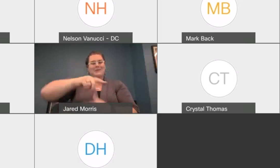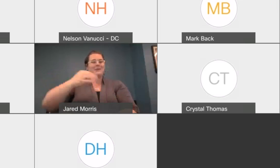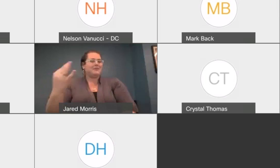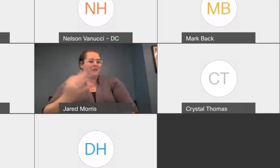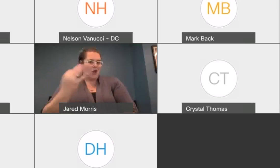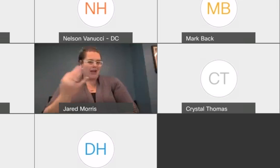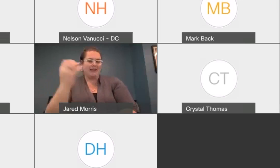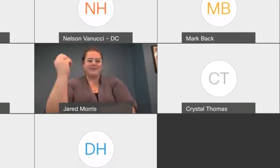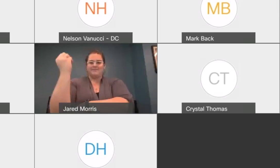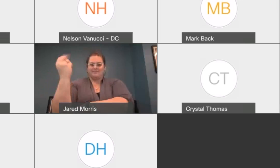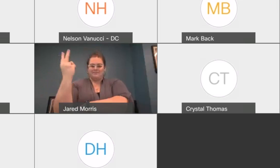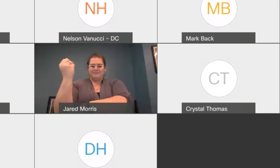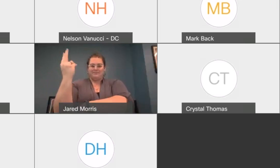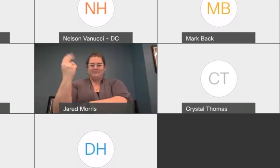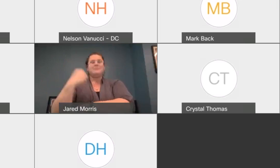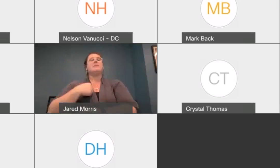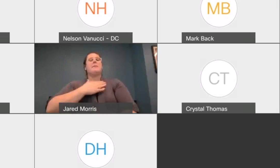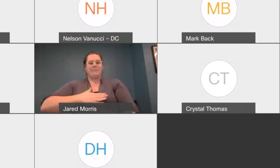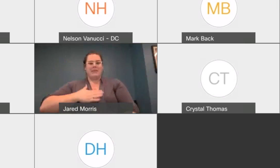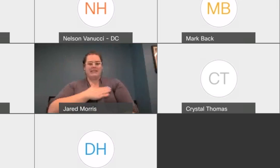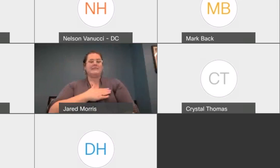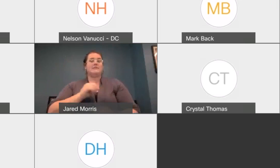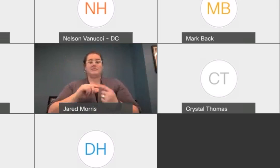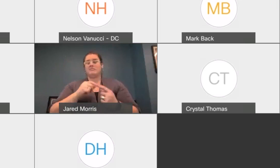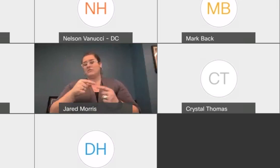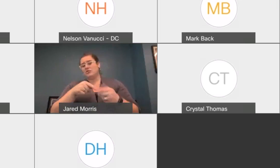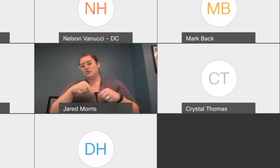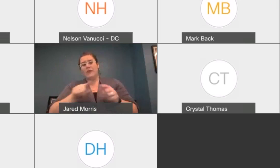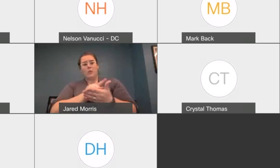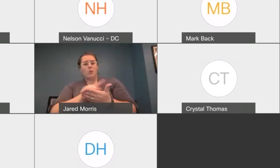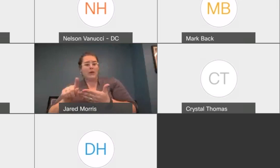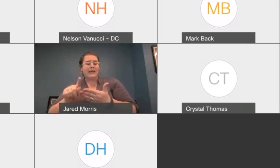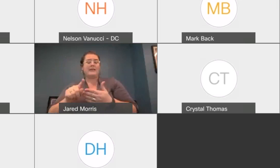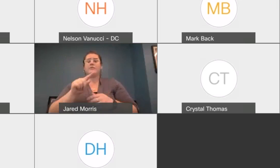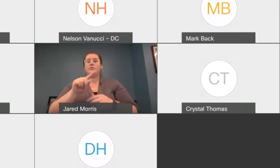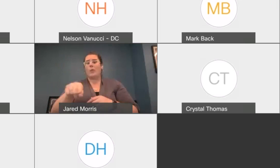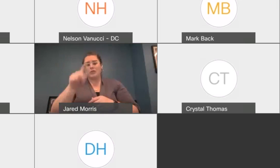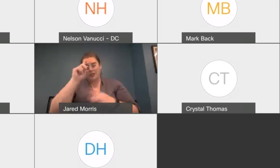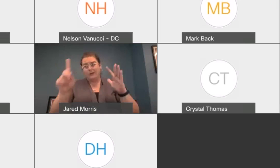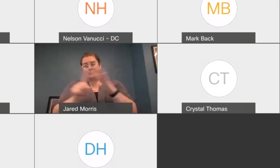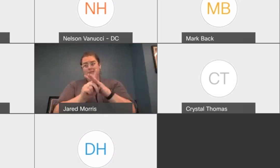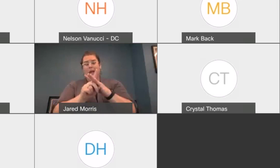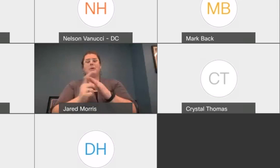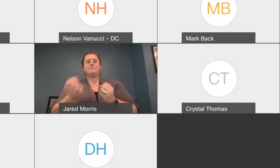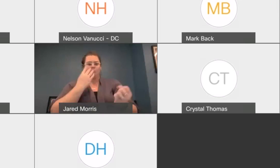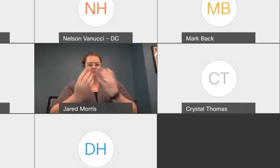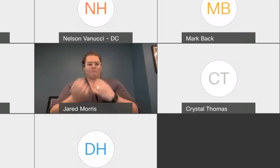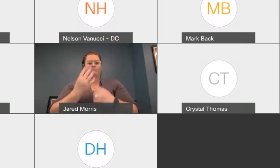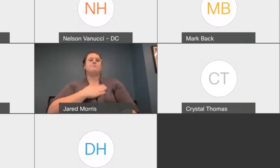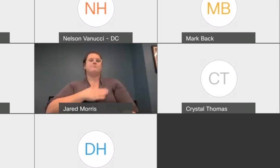in during the week should they come up, and we'll talk to you next Friday. Bye.